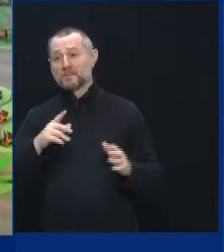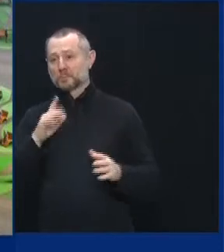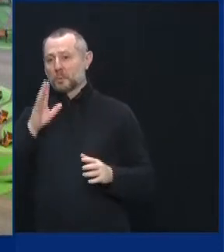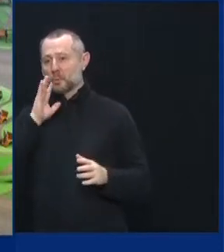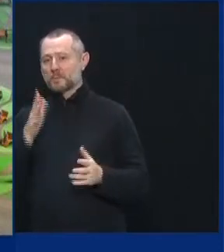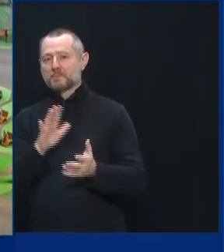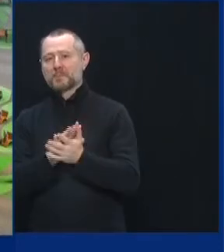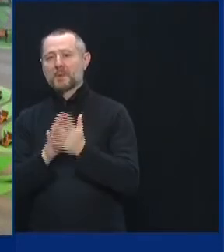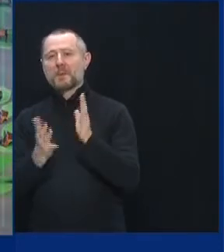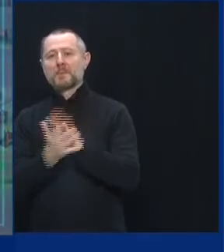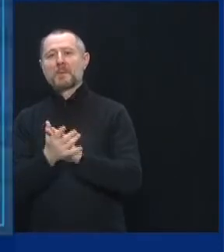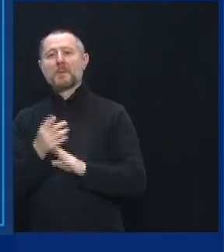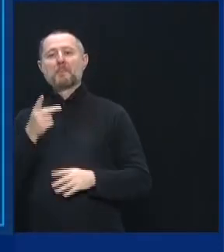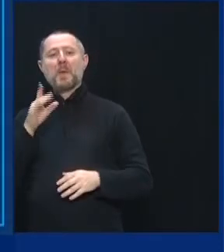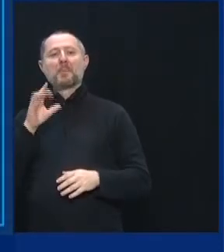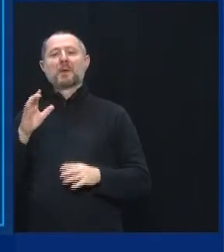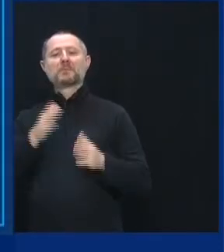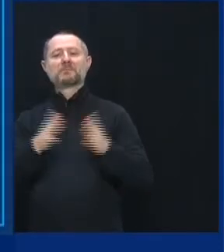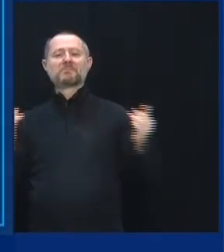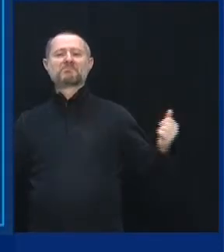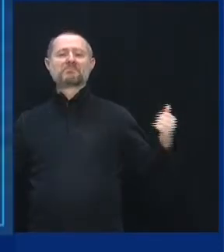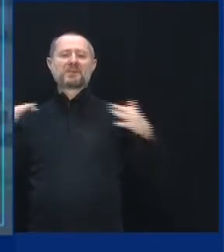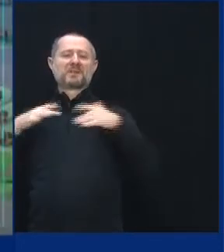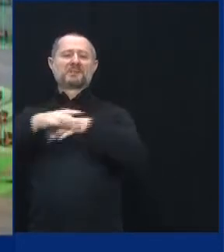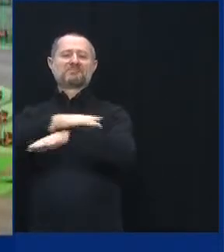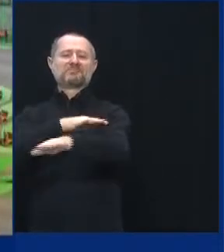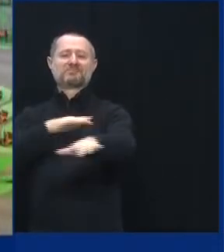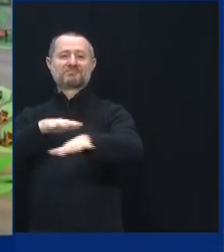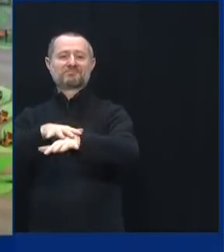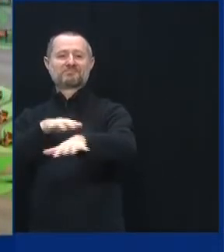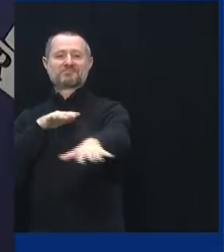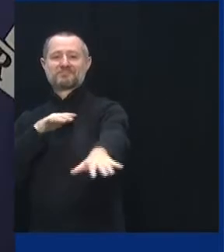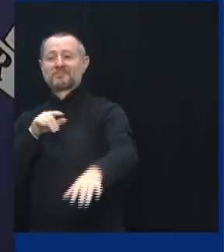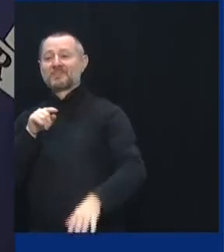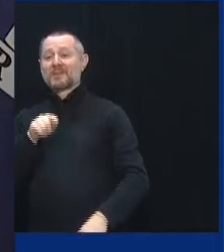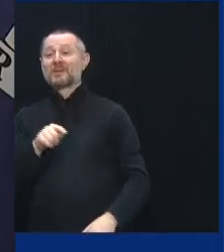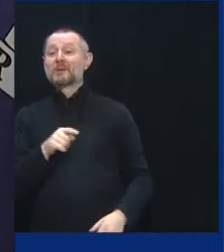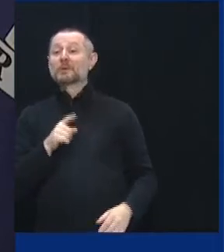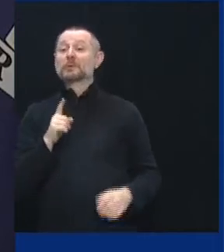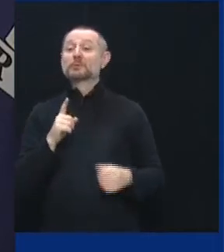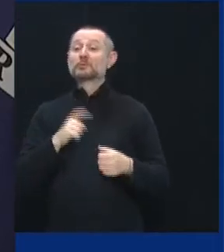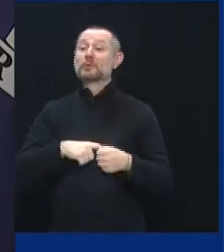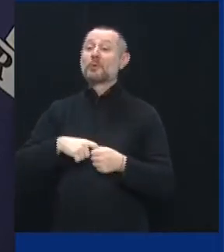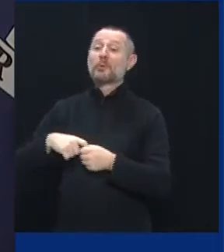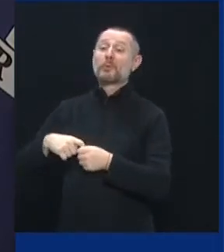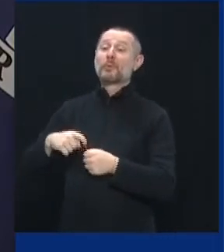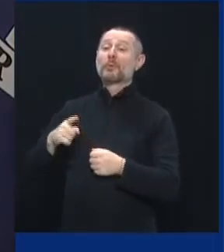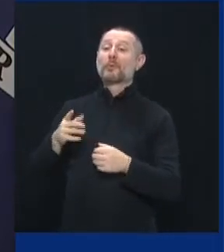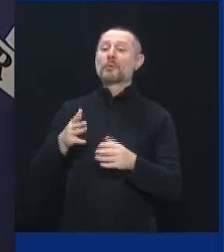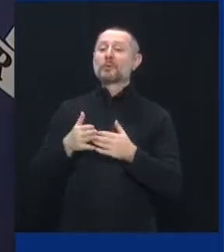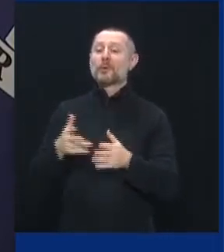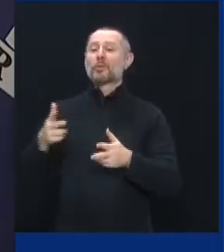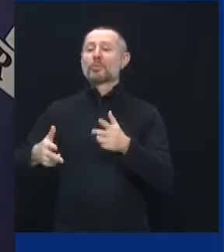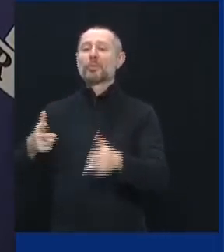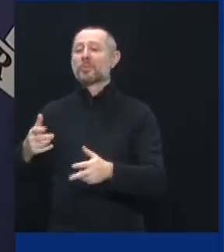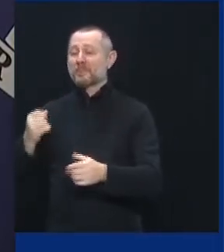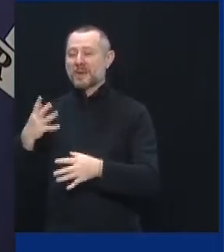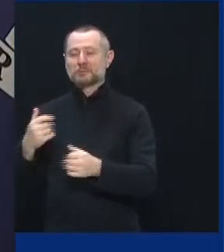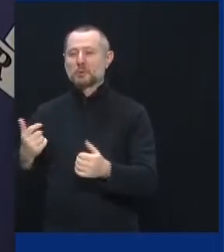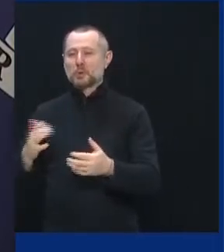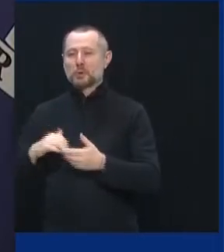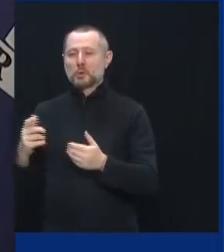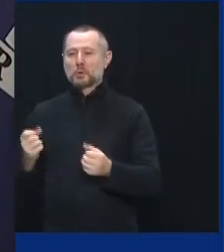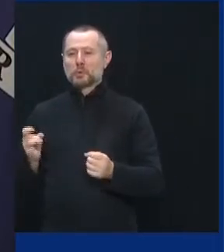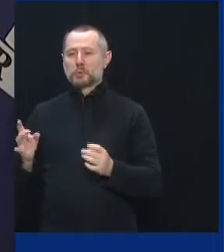space. It has been a toe pound for many, many years, and the west side was saying it's a beautiful pier that goes out